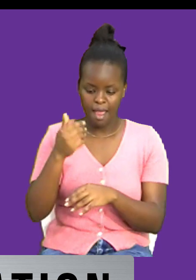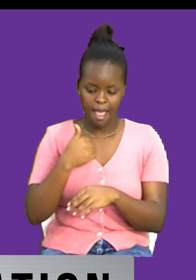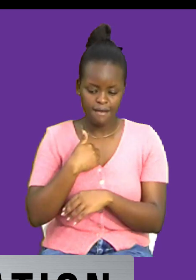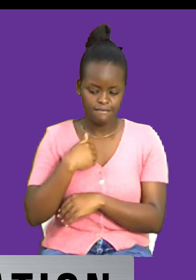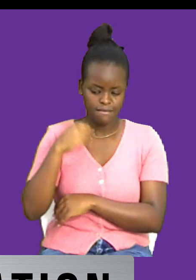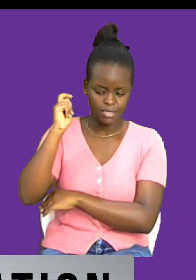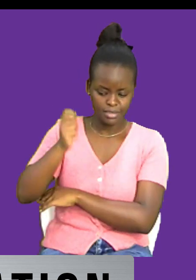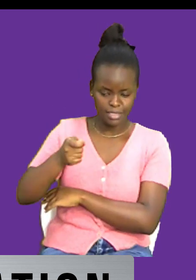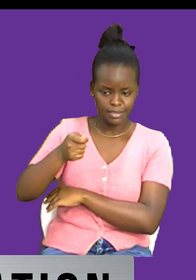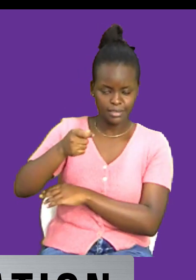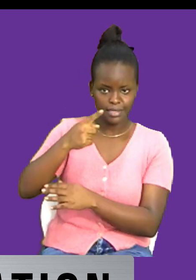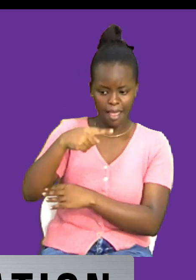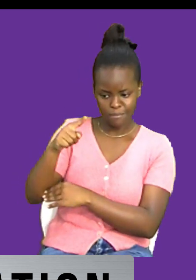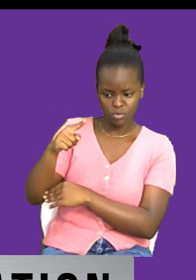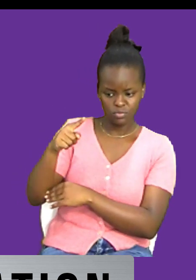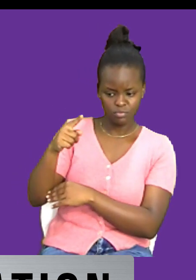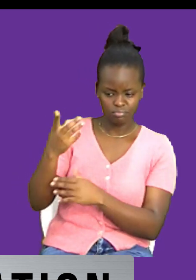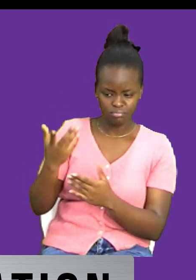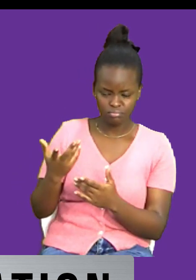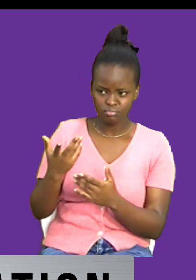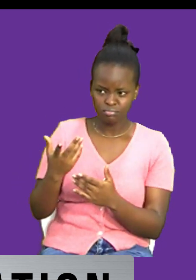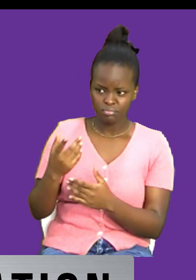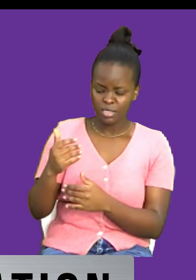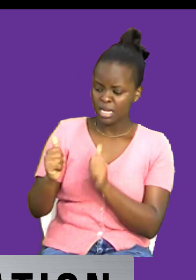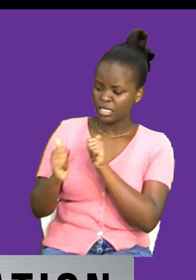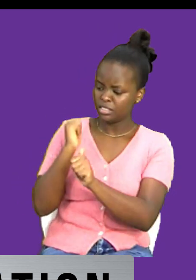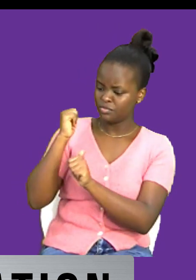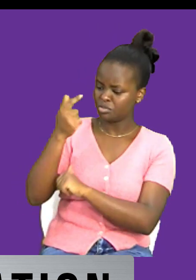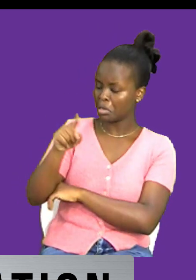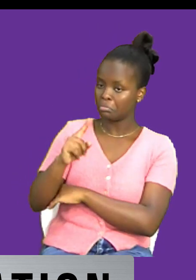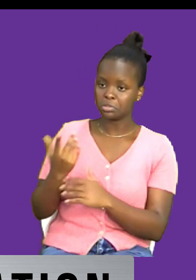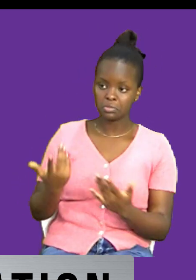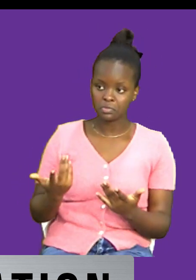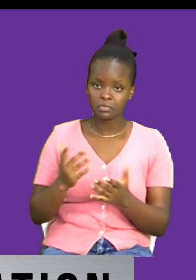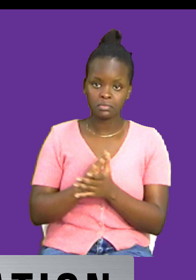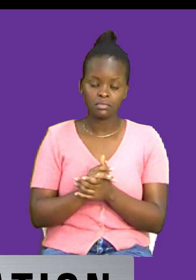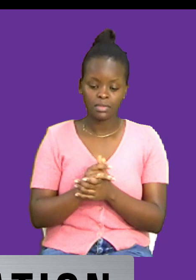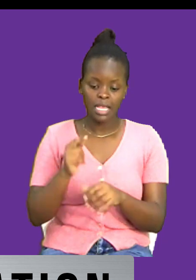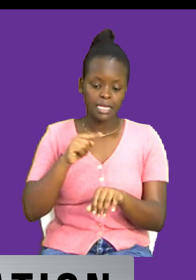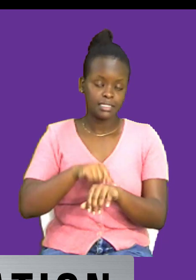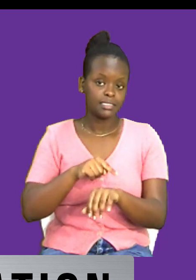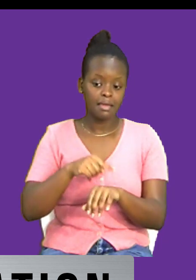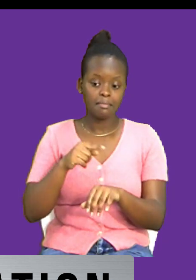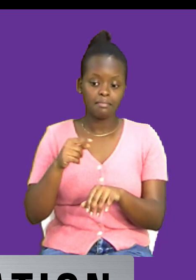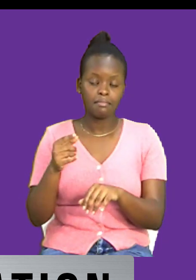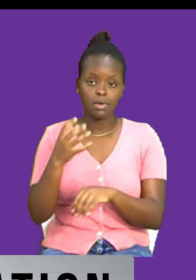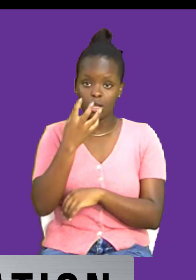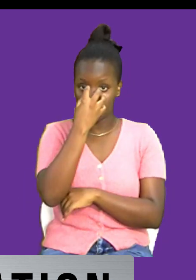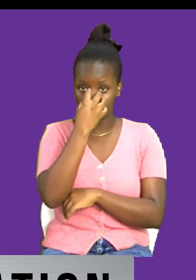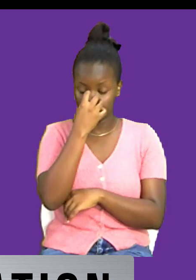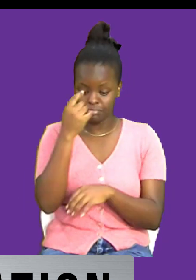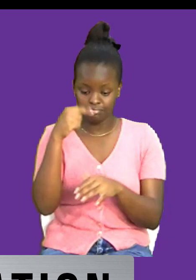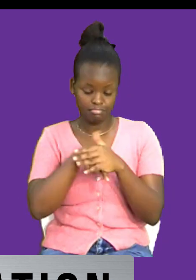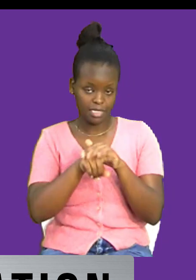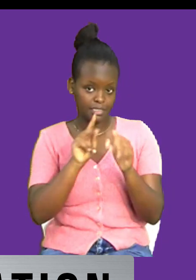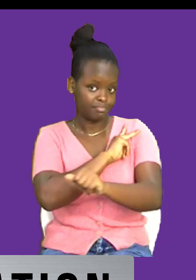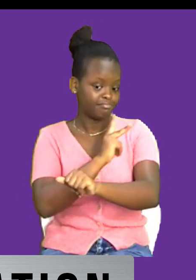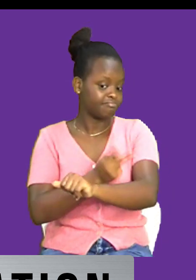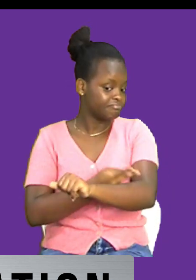something. Yeah, and they refused to approve them. Yes, they were approved when President William Ruto came to power. Yes, I think the